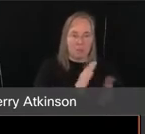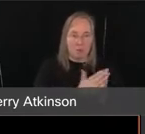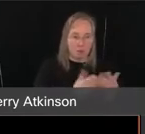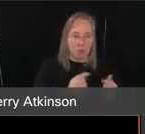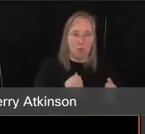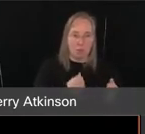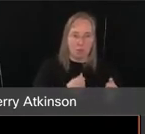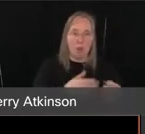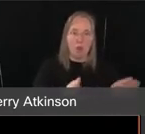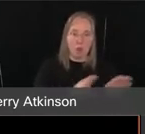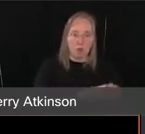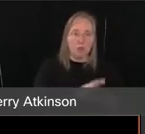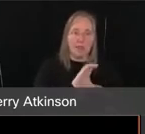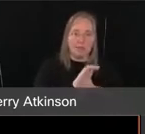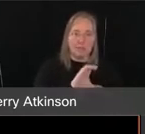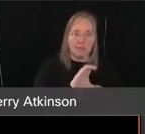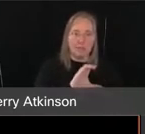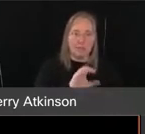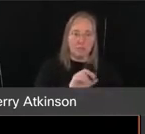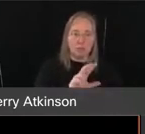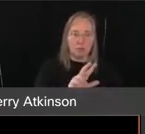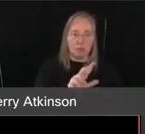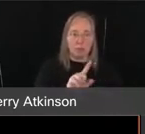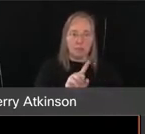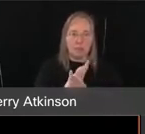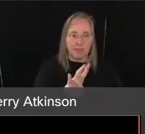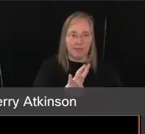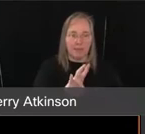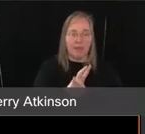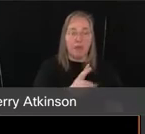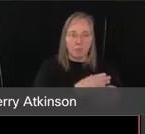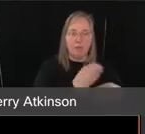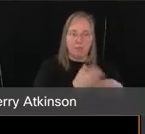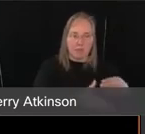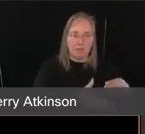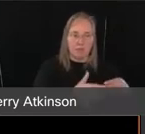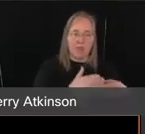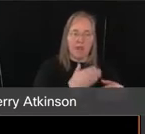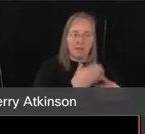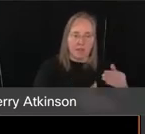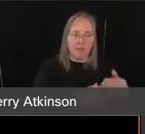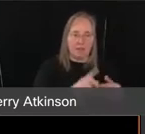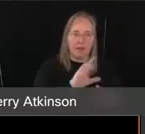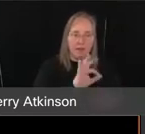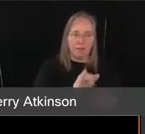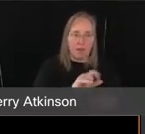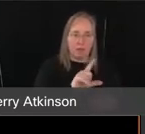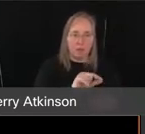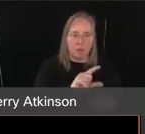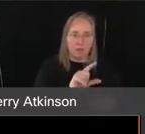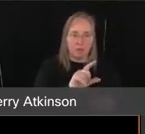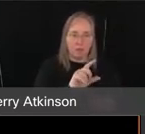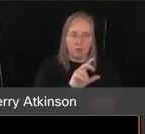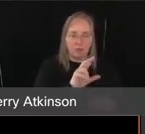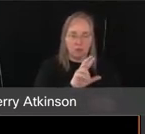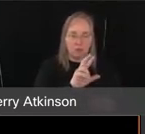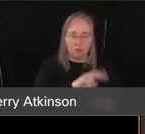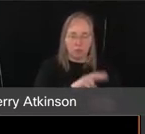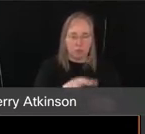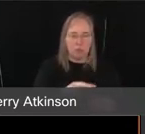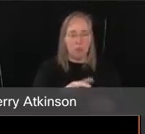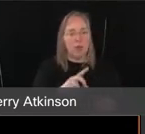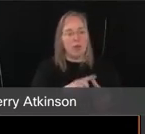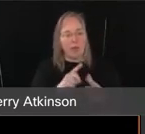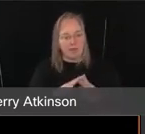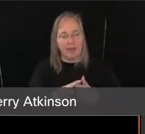C0317 out after the end of FY22, and we're starting with this new project, C0365, but essentially